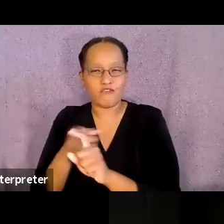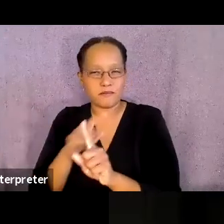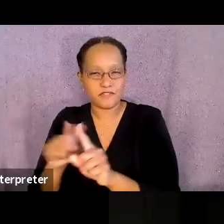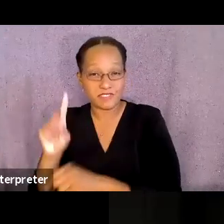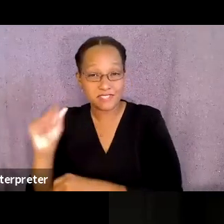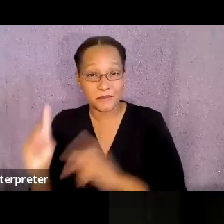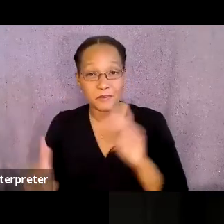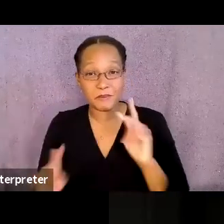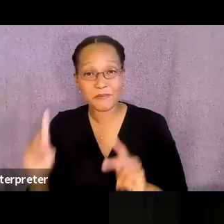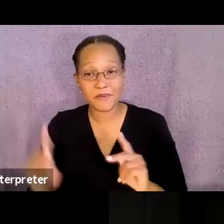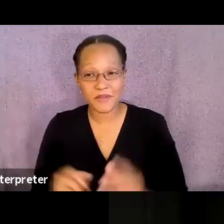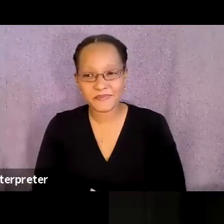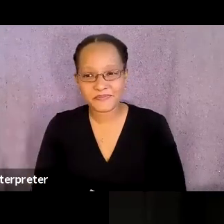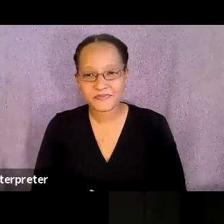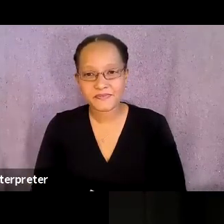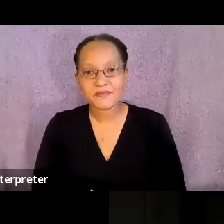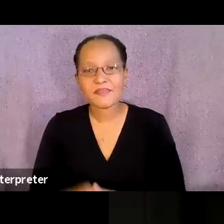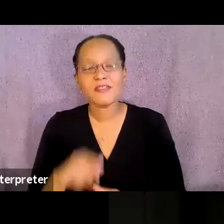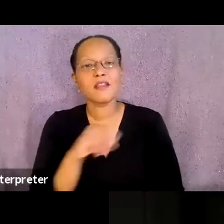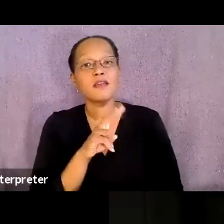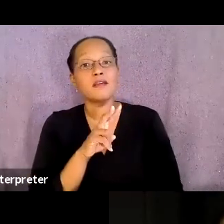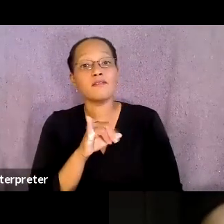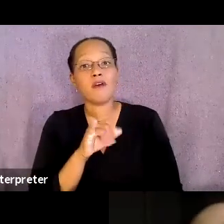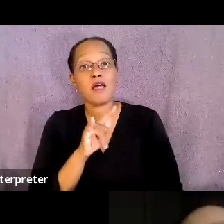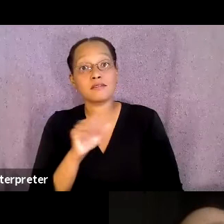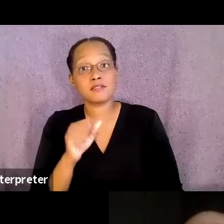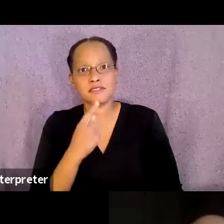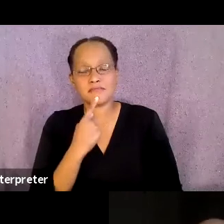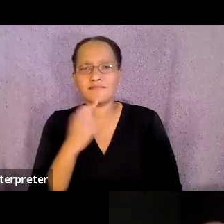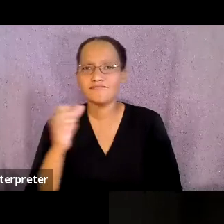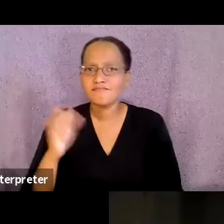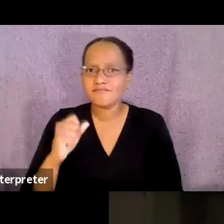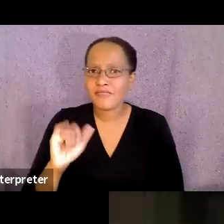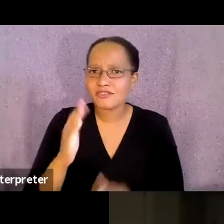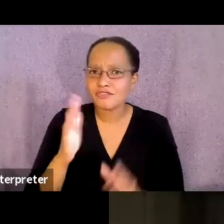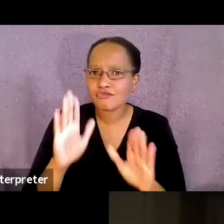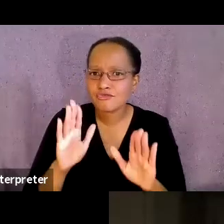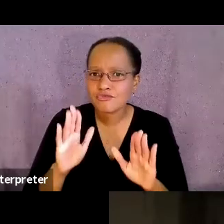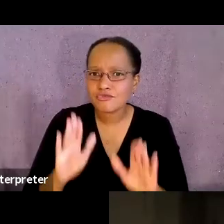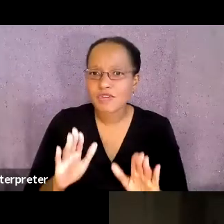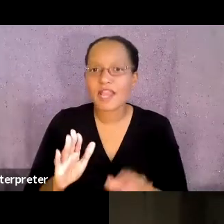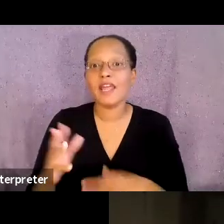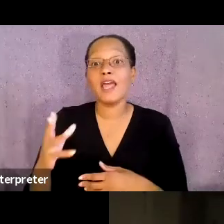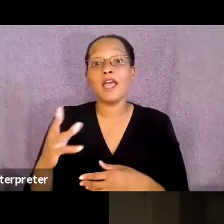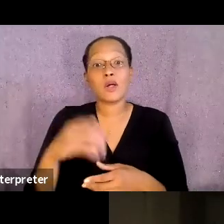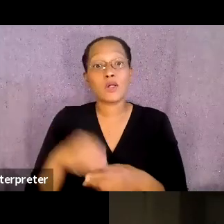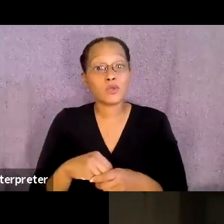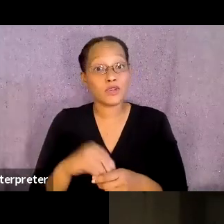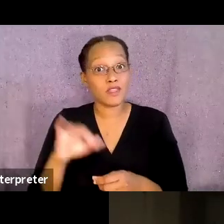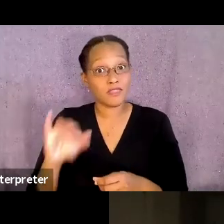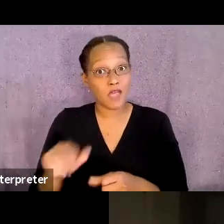That's great. And, you know, and cueing the whole body of work with people, you know, is our panel of the day with